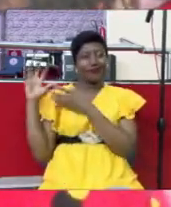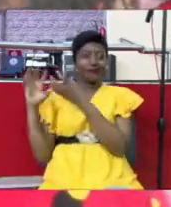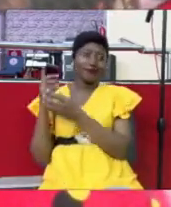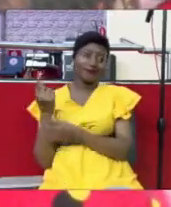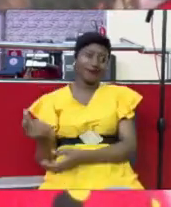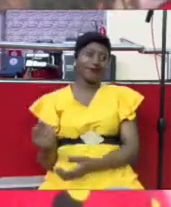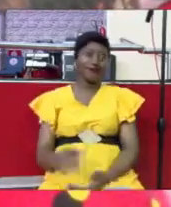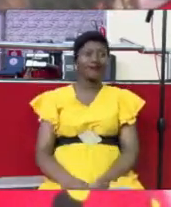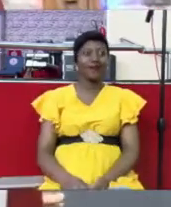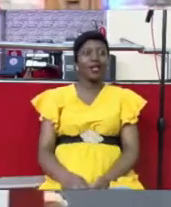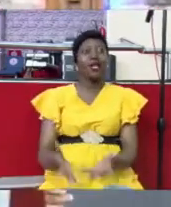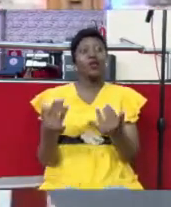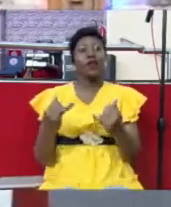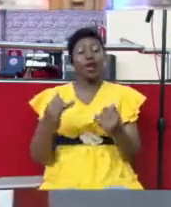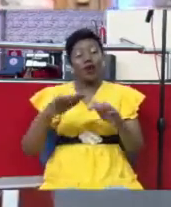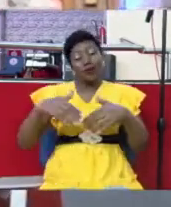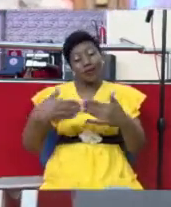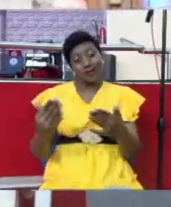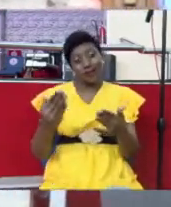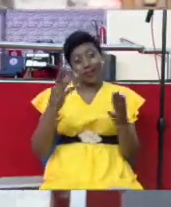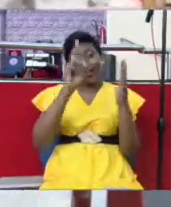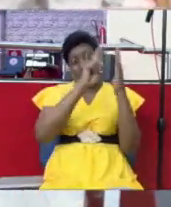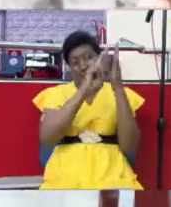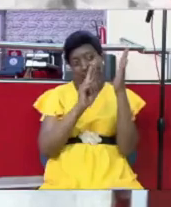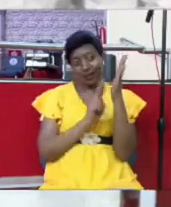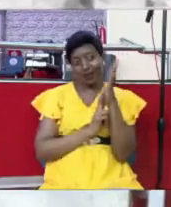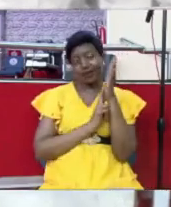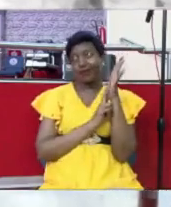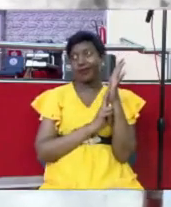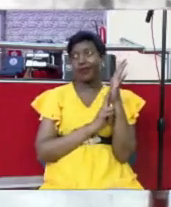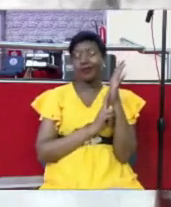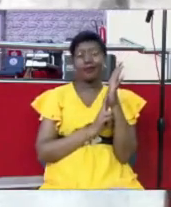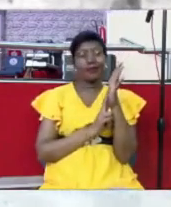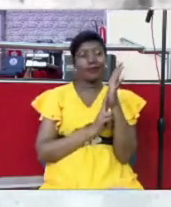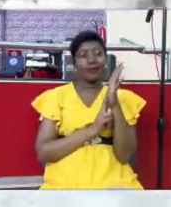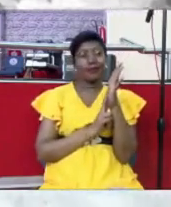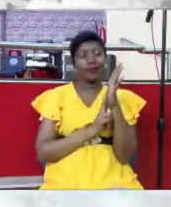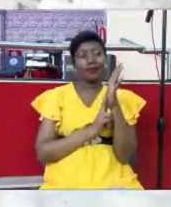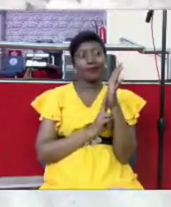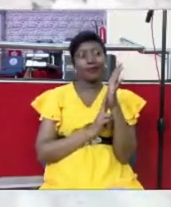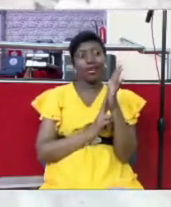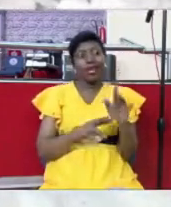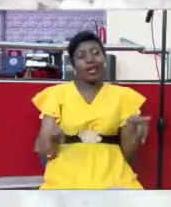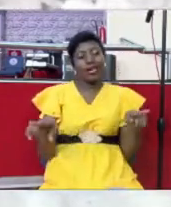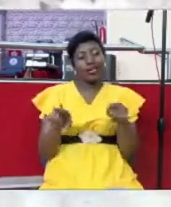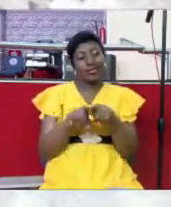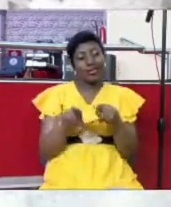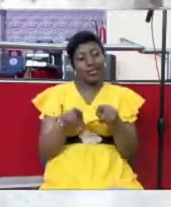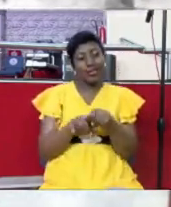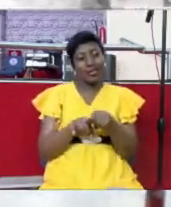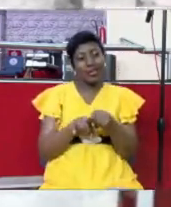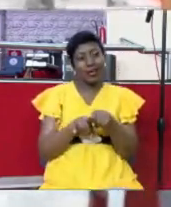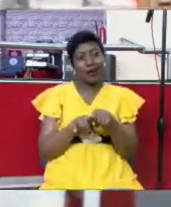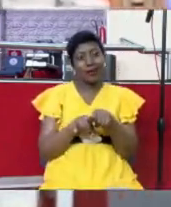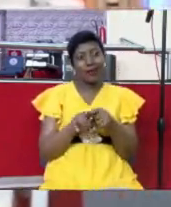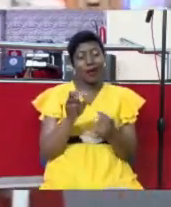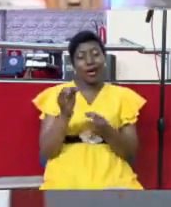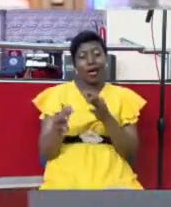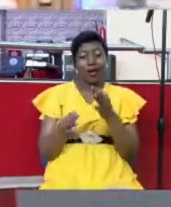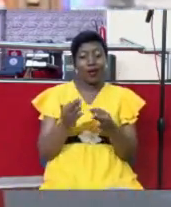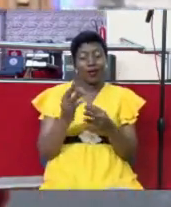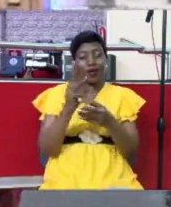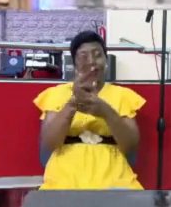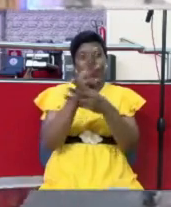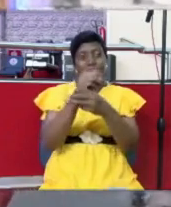is a principle. Aha, ni kanuni akutoa. It's just like when you are in a maths class. Ni kama